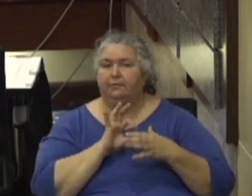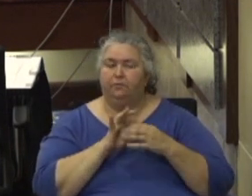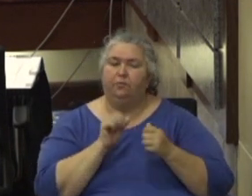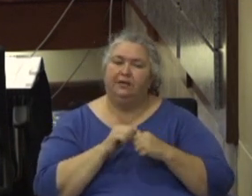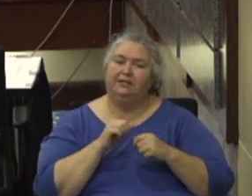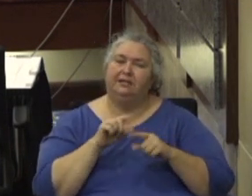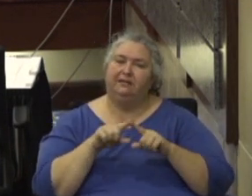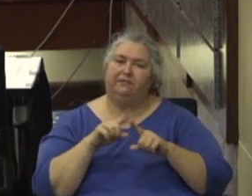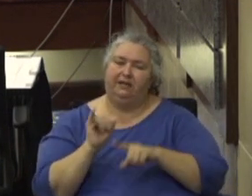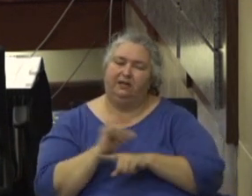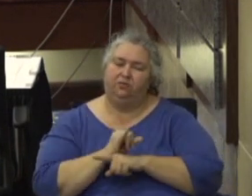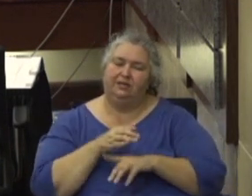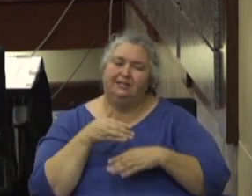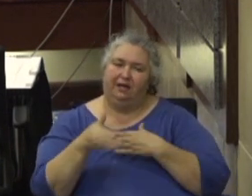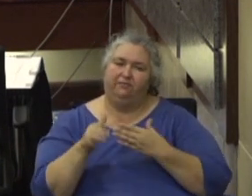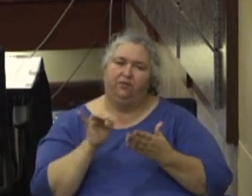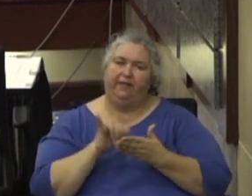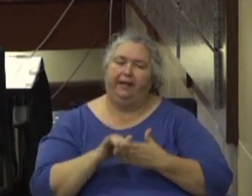forward.